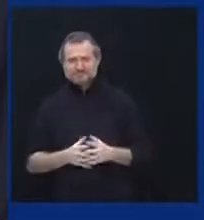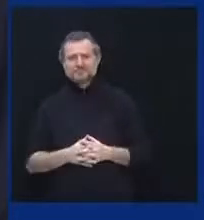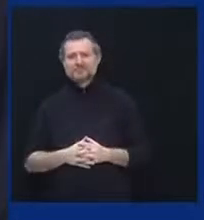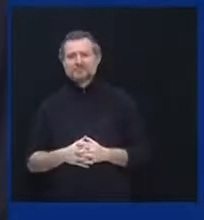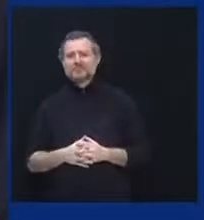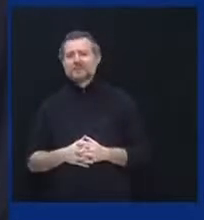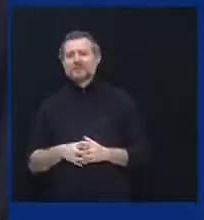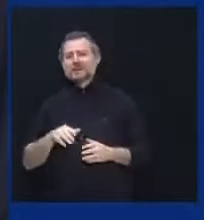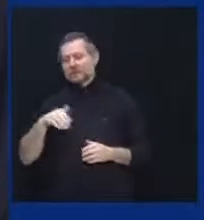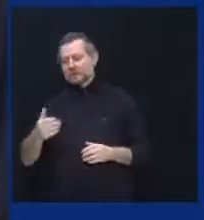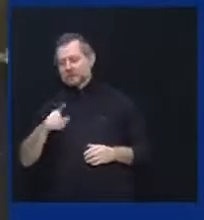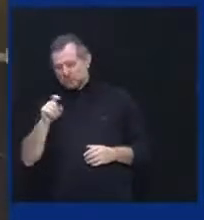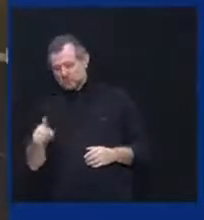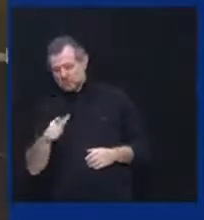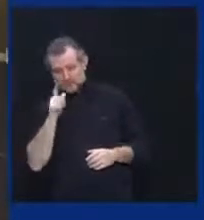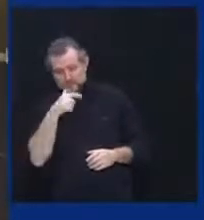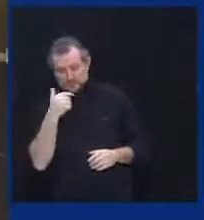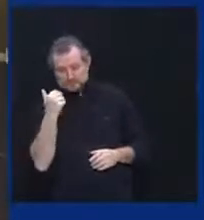Next question.